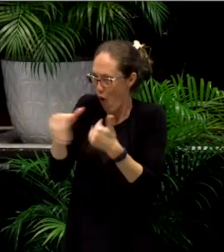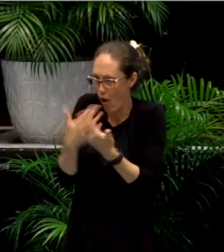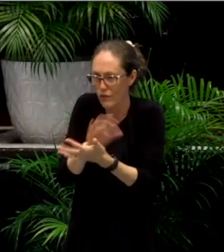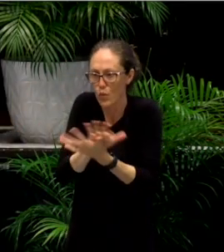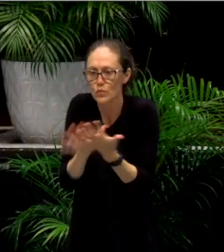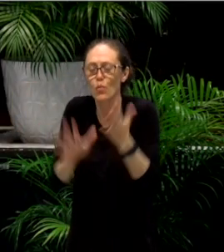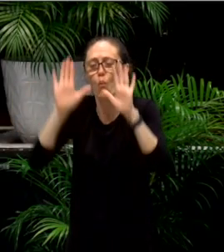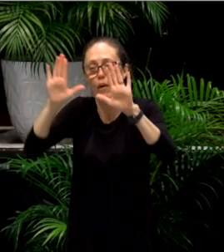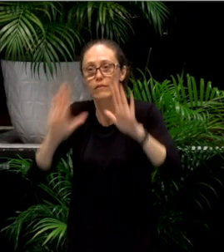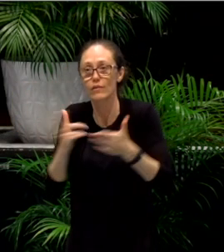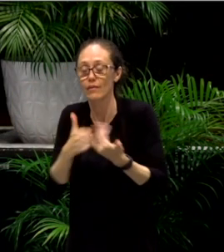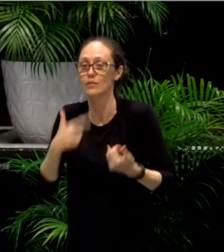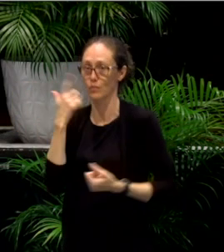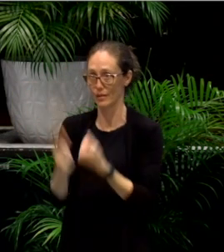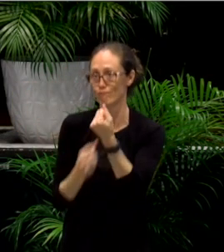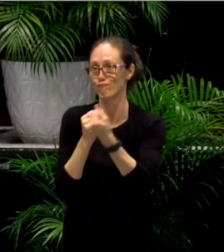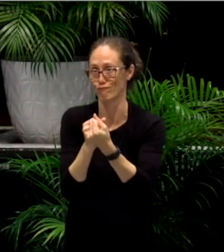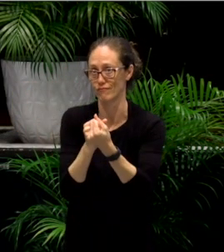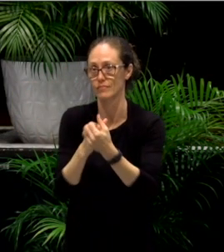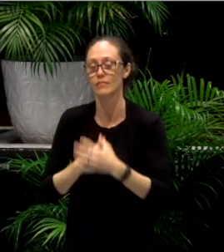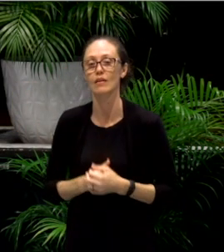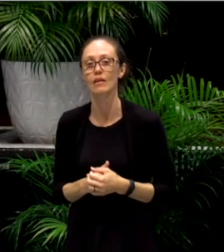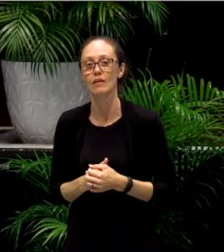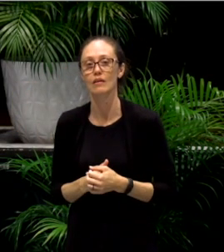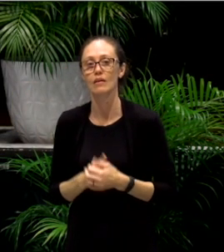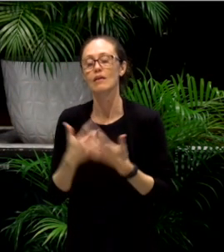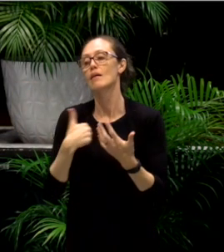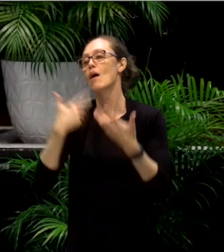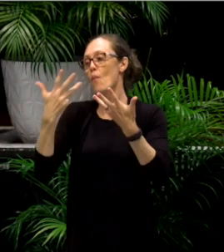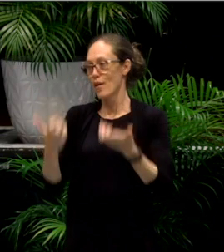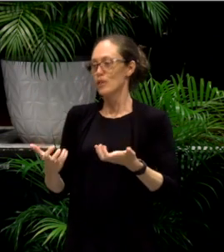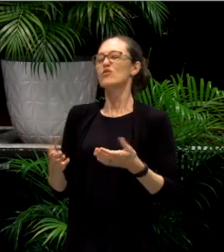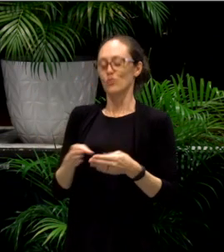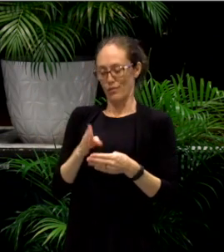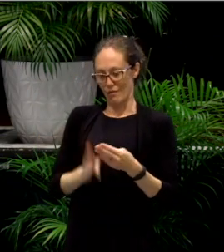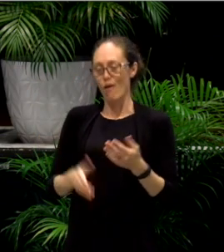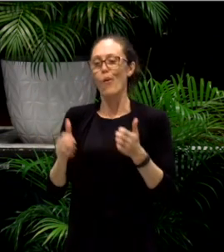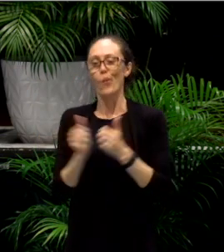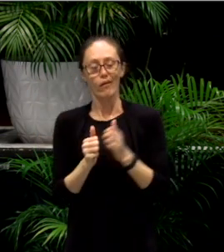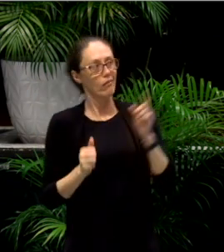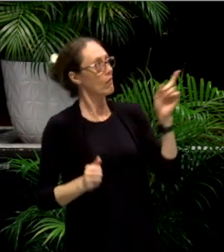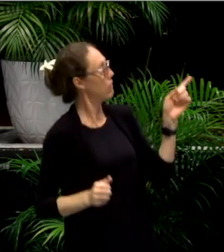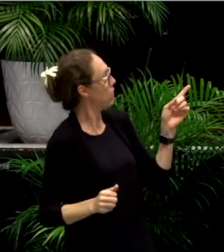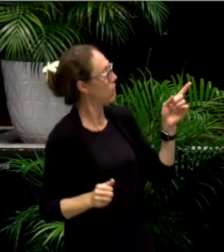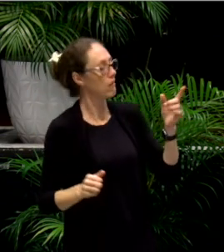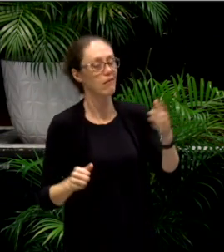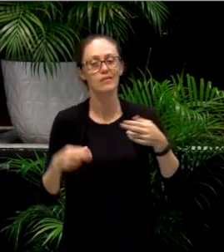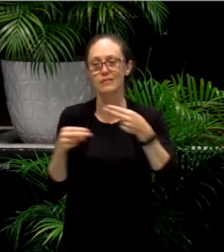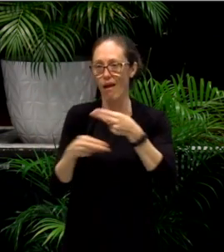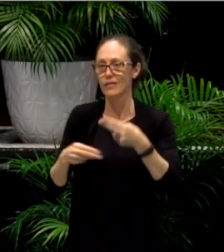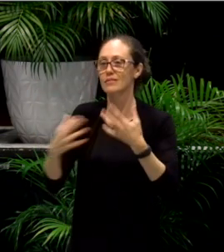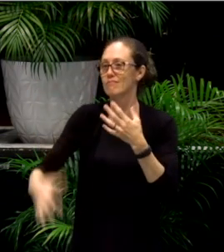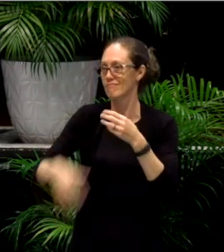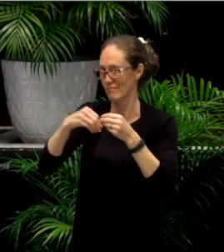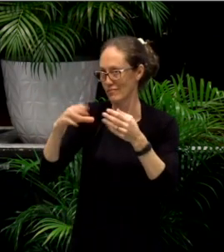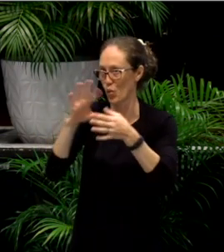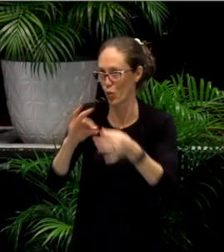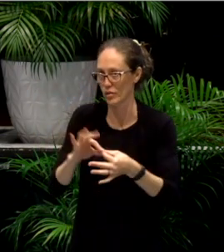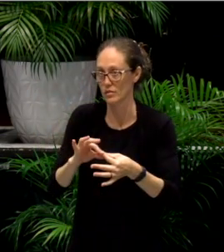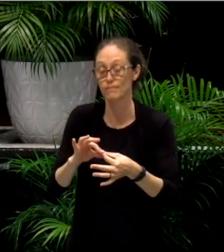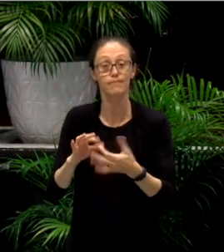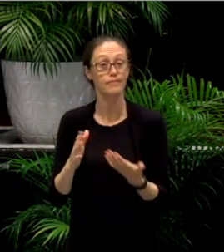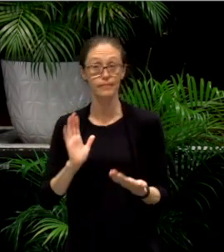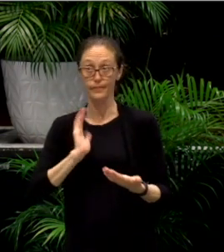for. So I wanted to end with this slide with some additional words. I continue to hear from